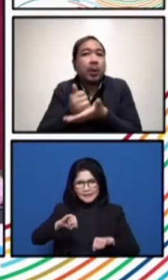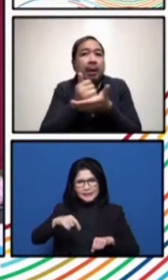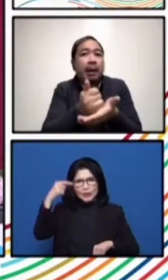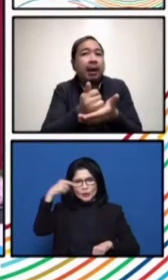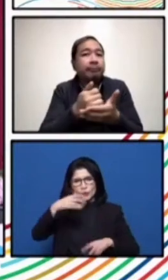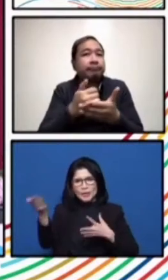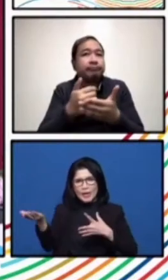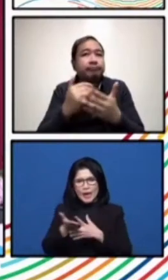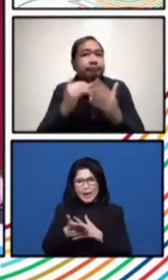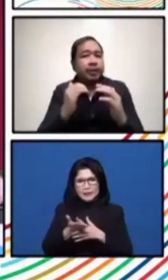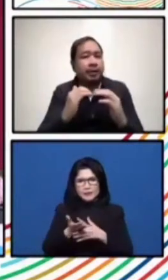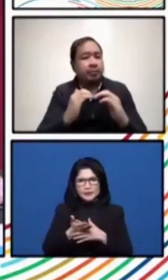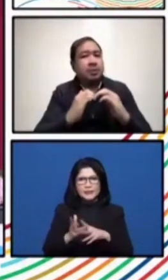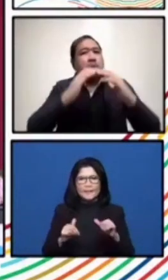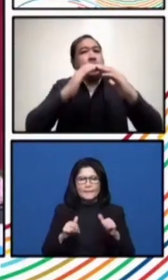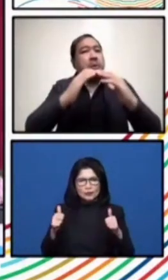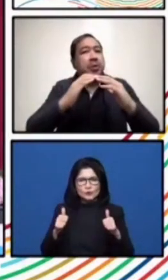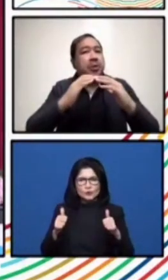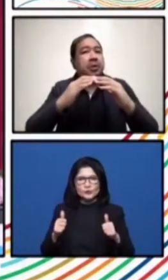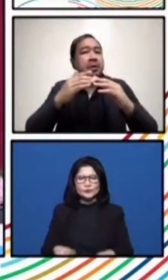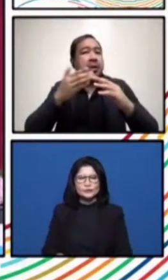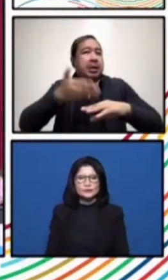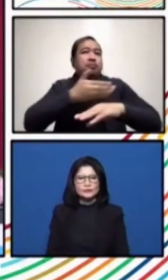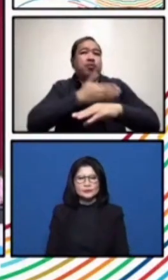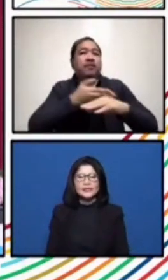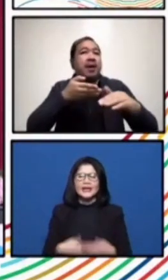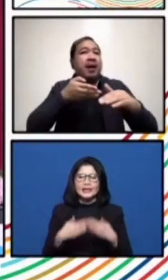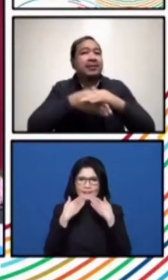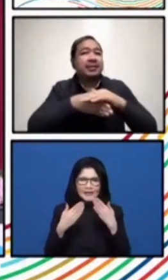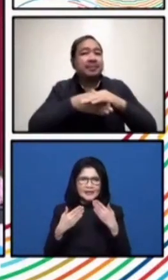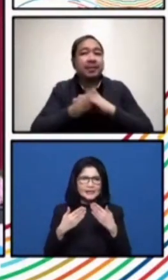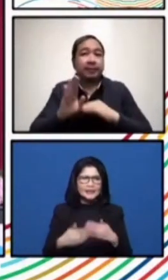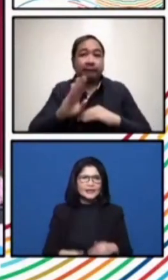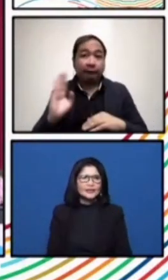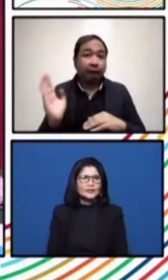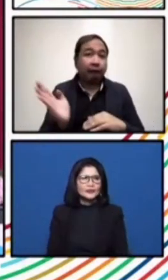for all thank you